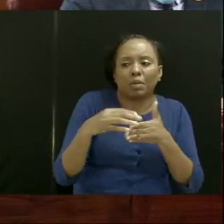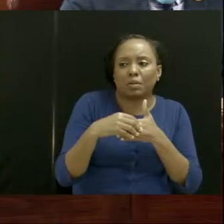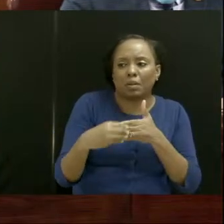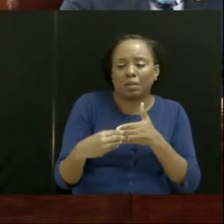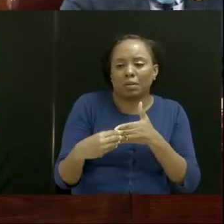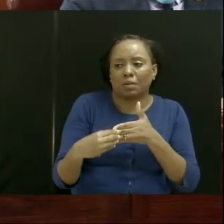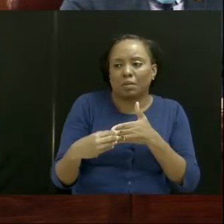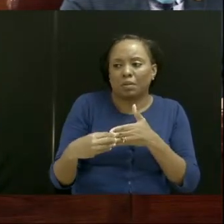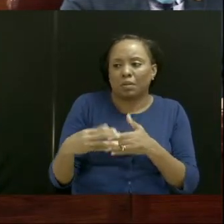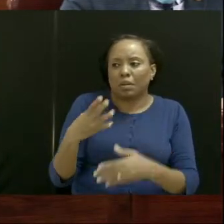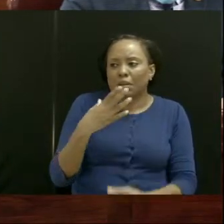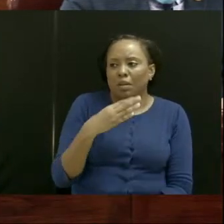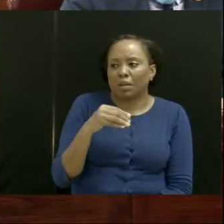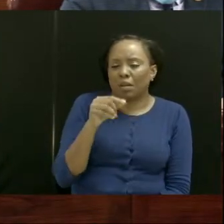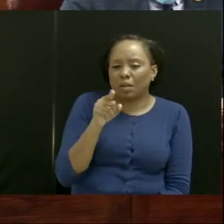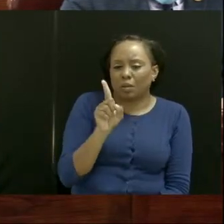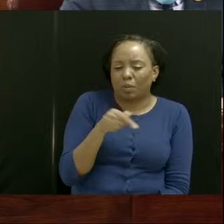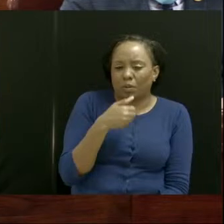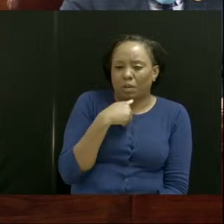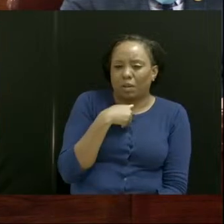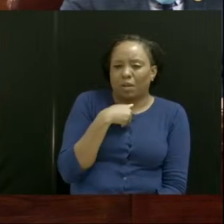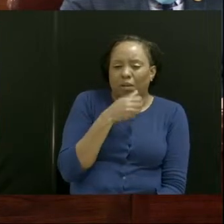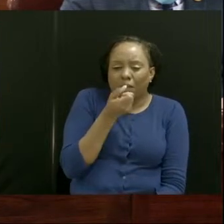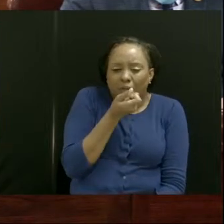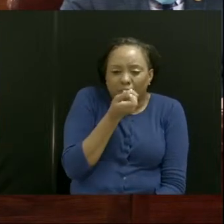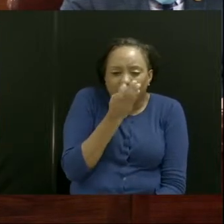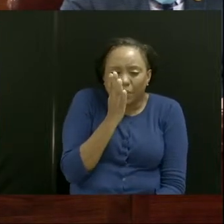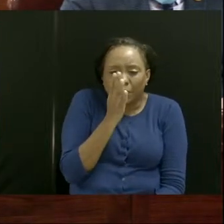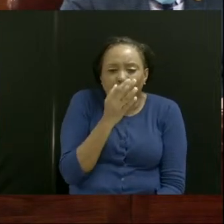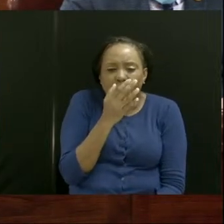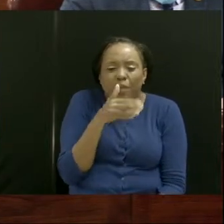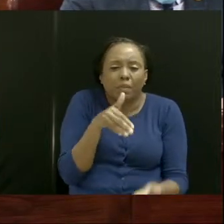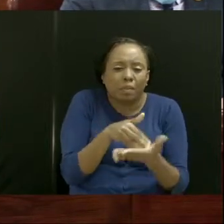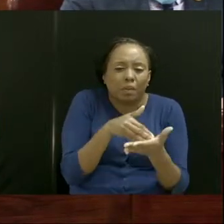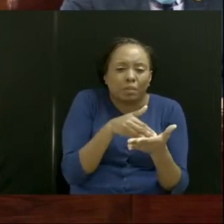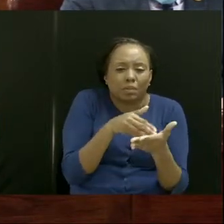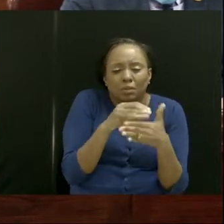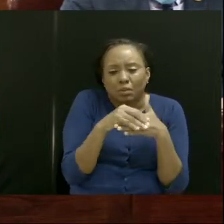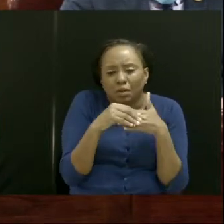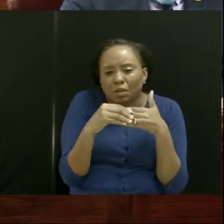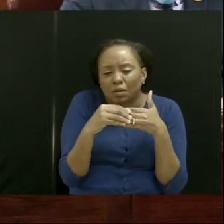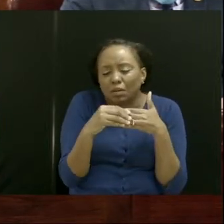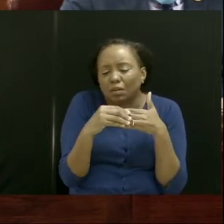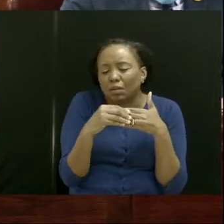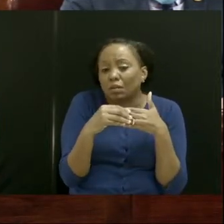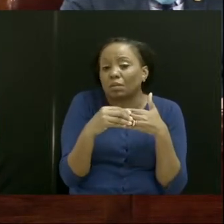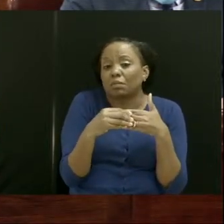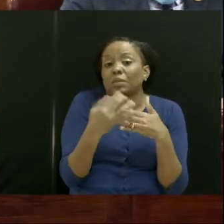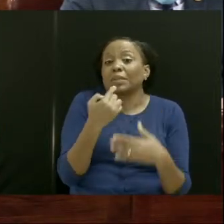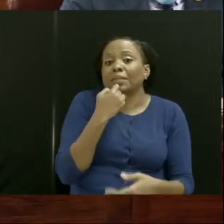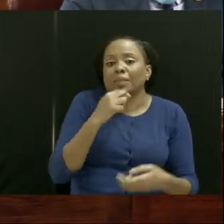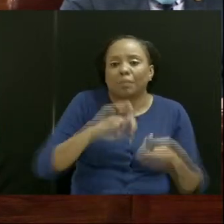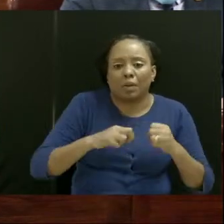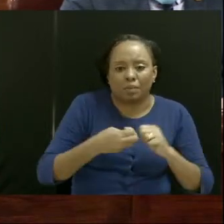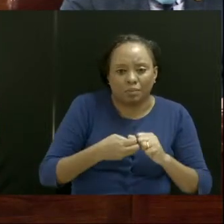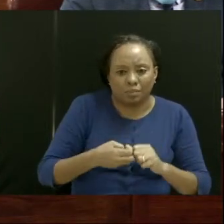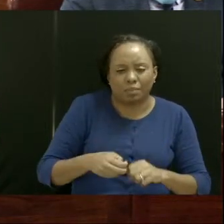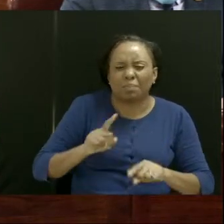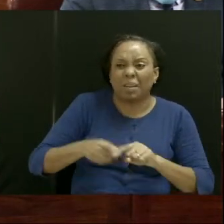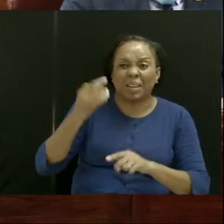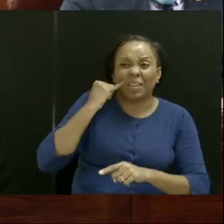and you have only a couple thousand, then you are in serious straits. So we can't simply look